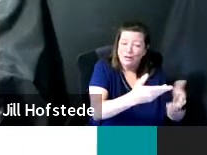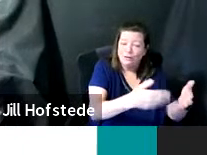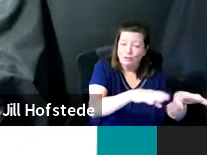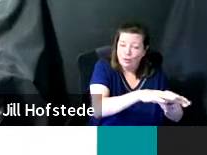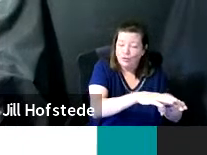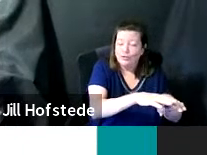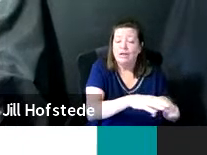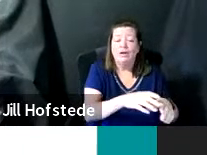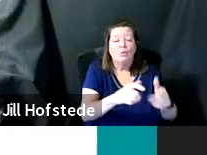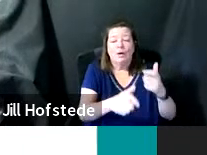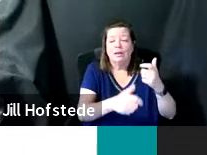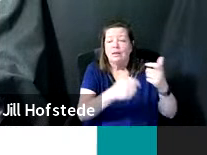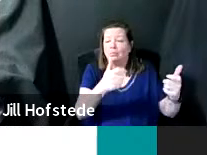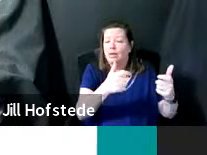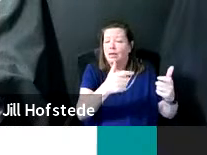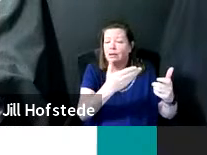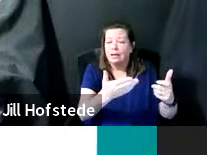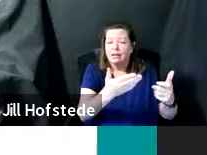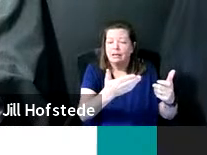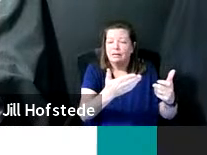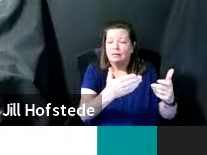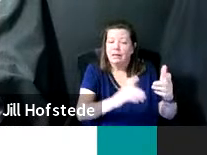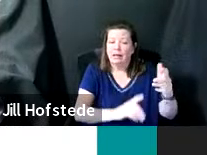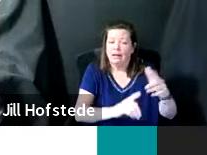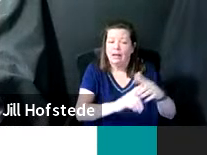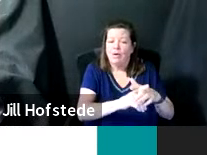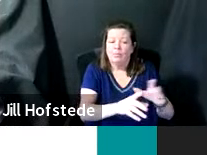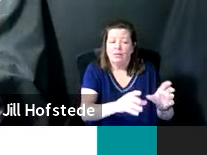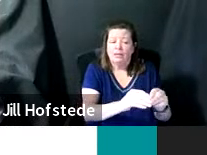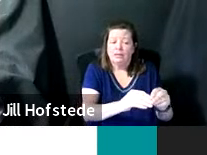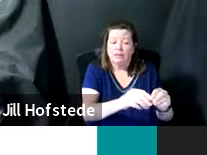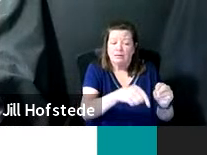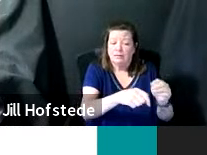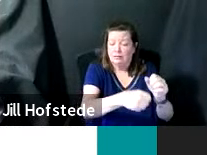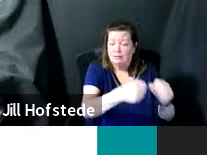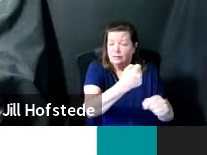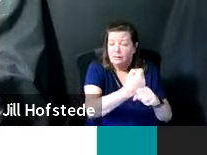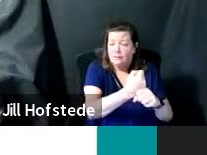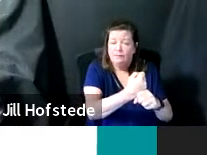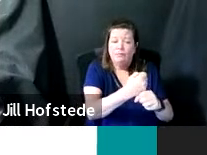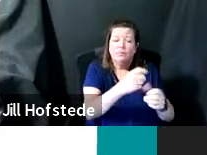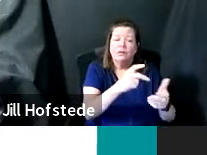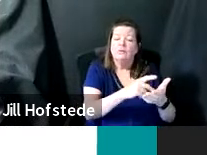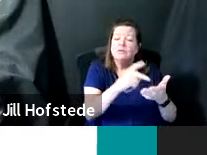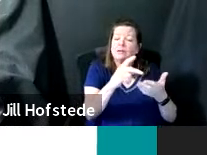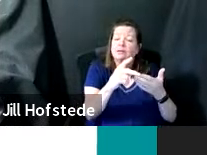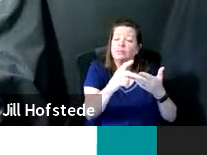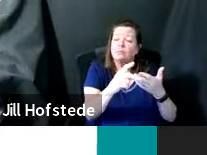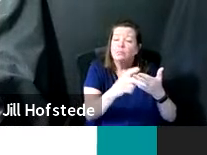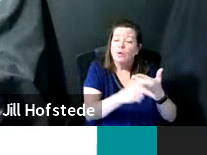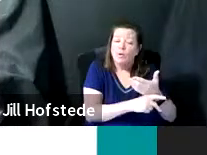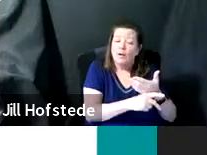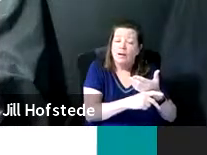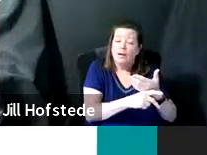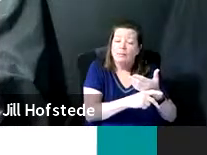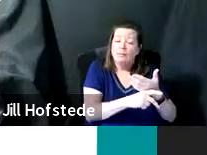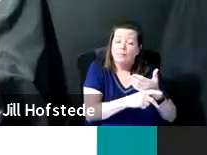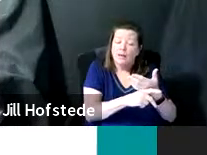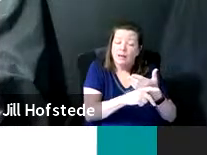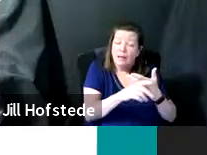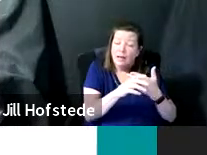the big things that came out of the session this year was that the program and this facility received